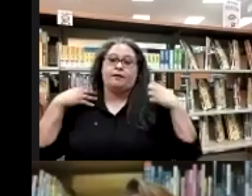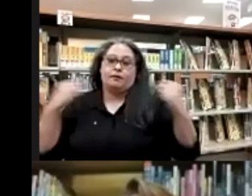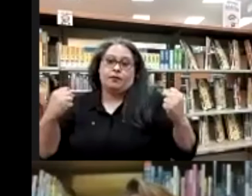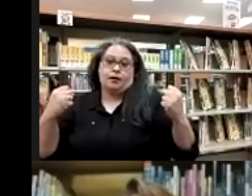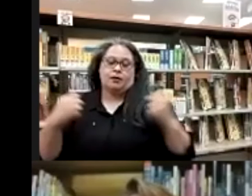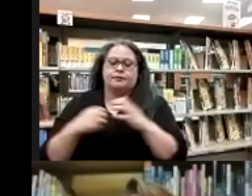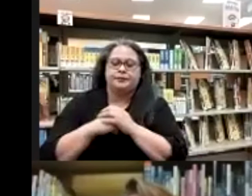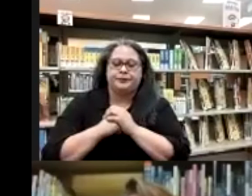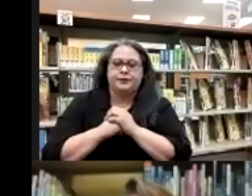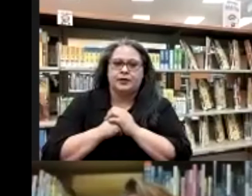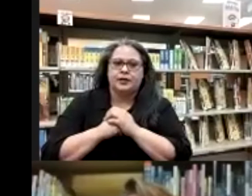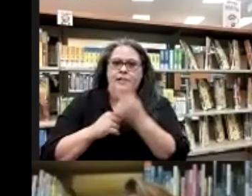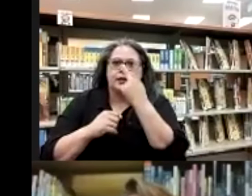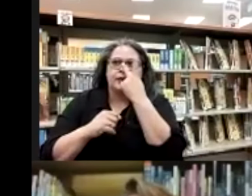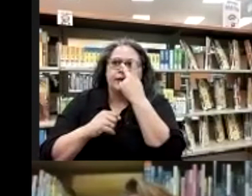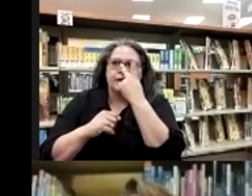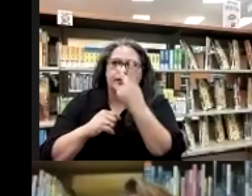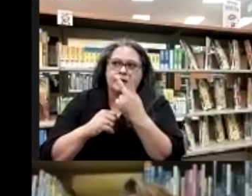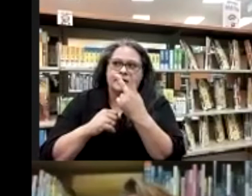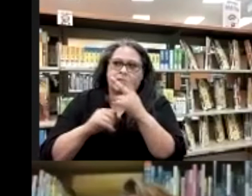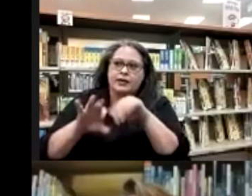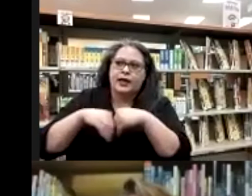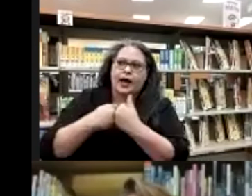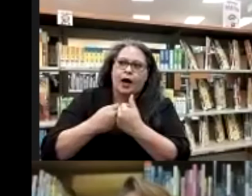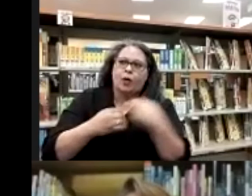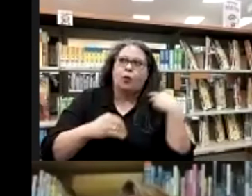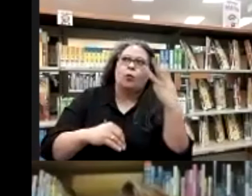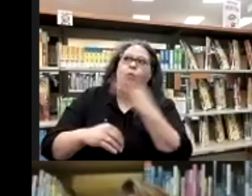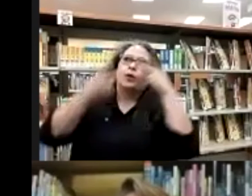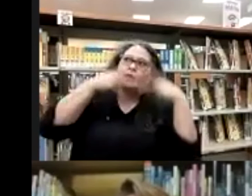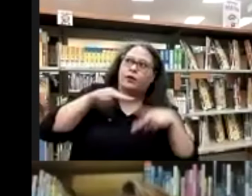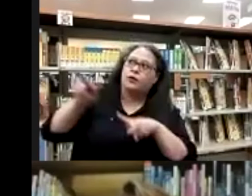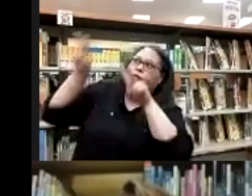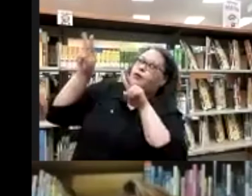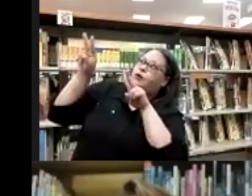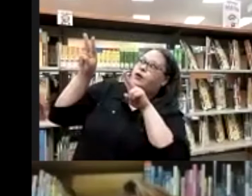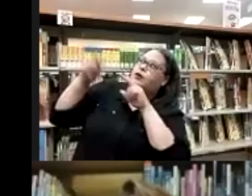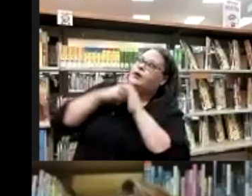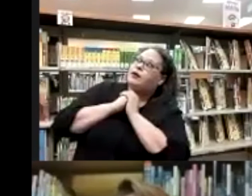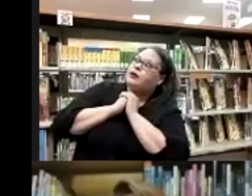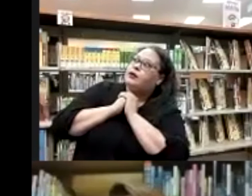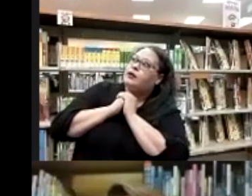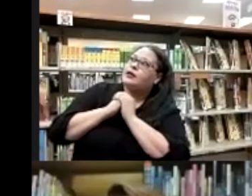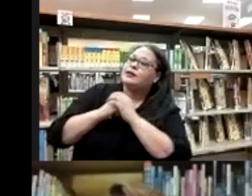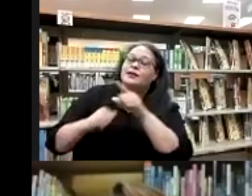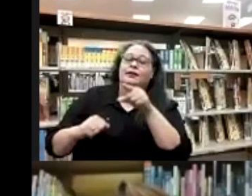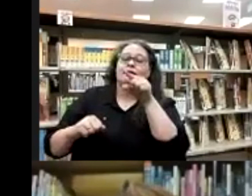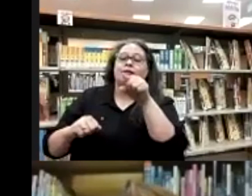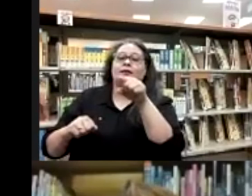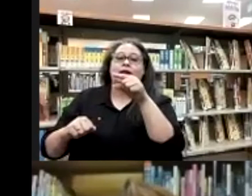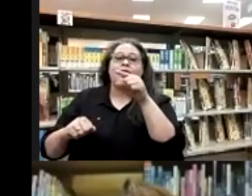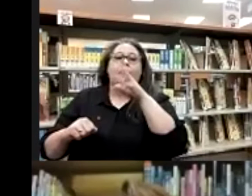the photographer positions us as if we're looking up at her? It's like she is a queen and is wearing